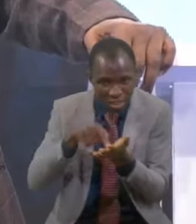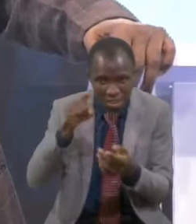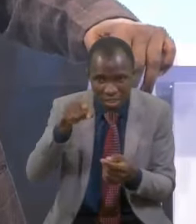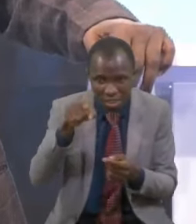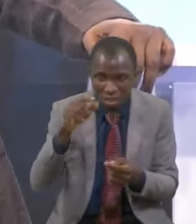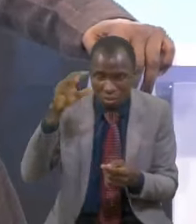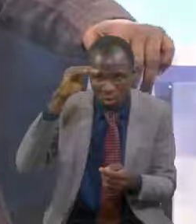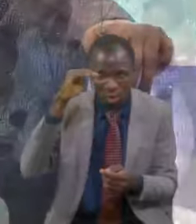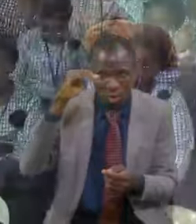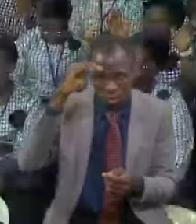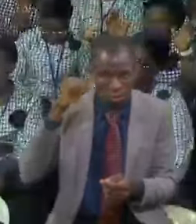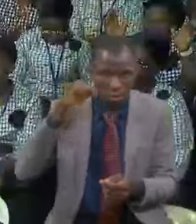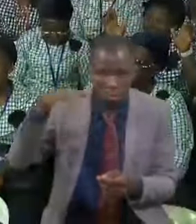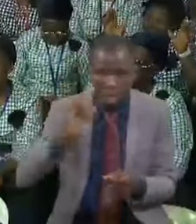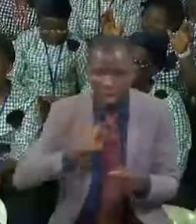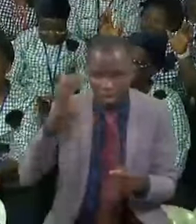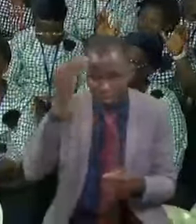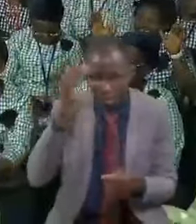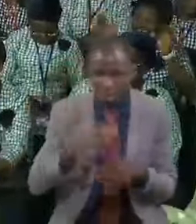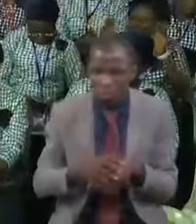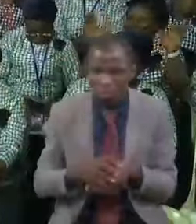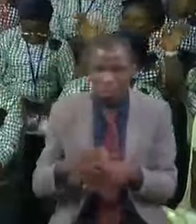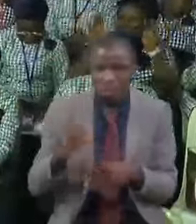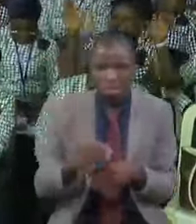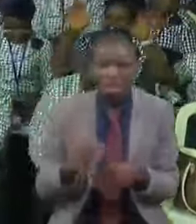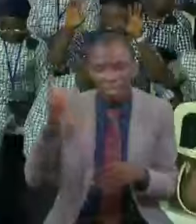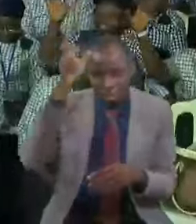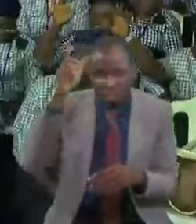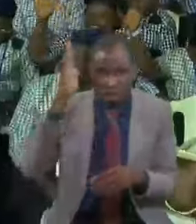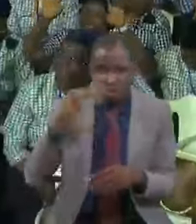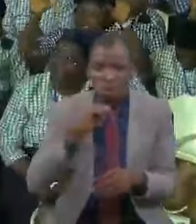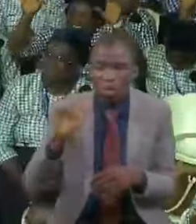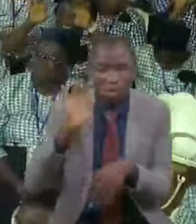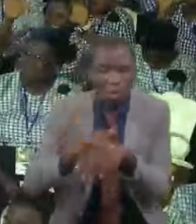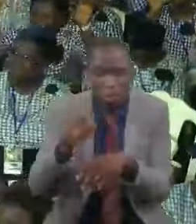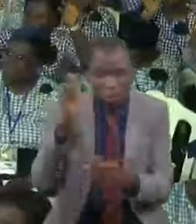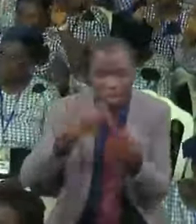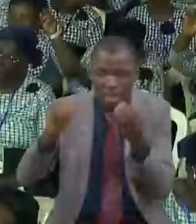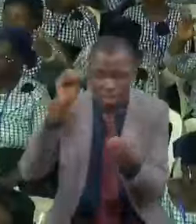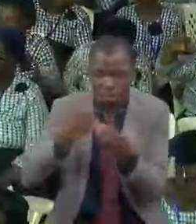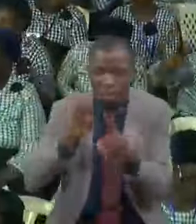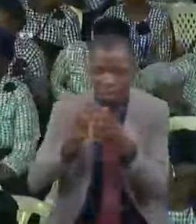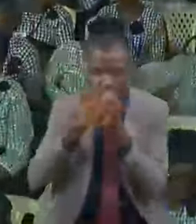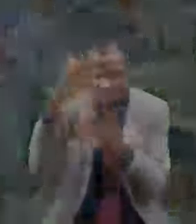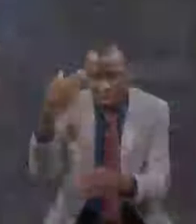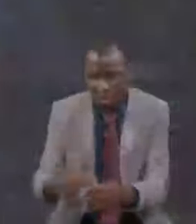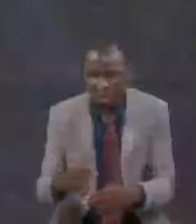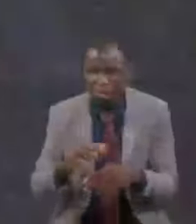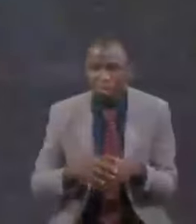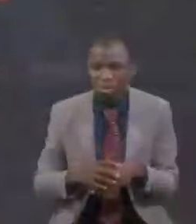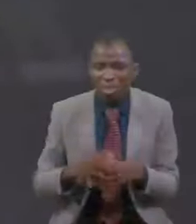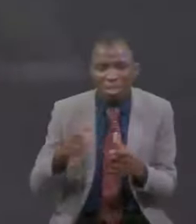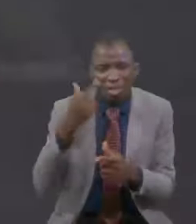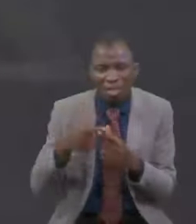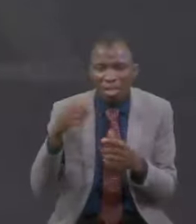I know. They will not touch you anymore. And then it says